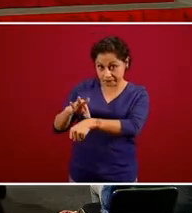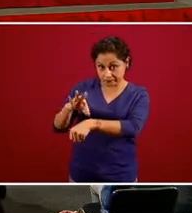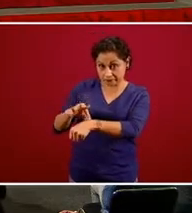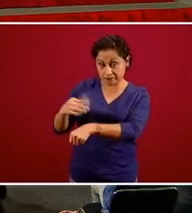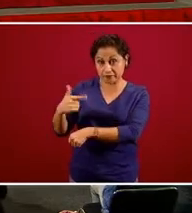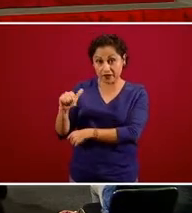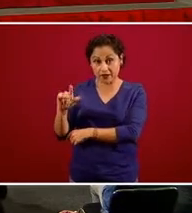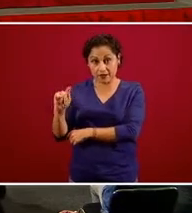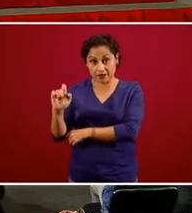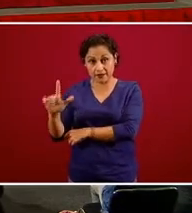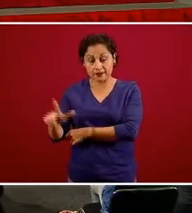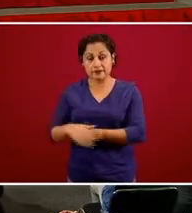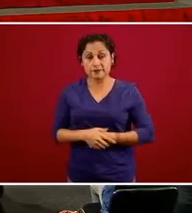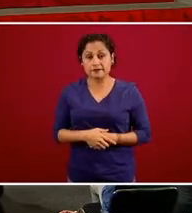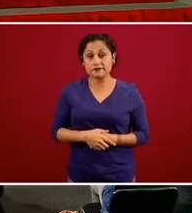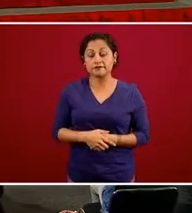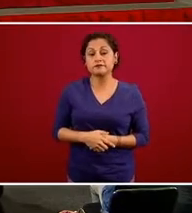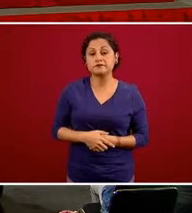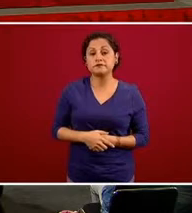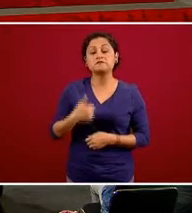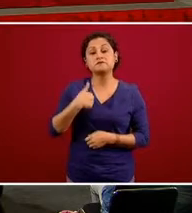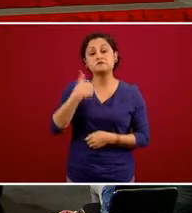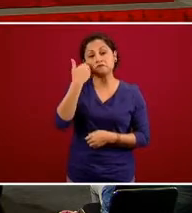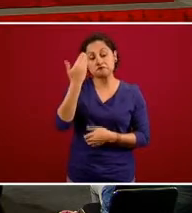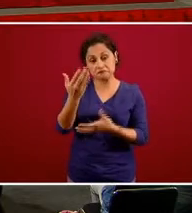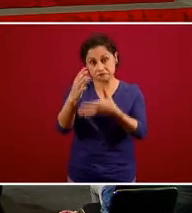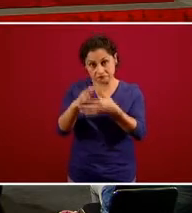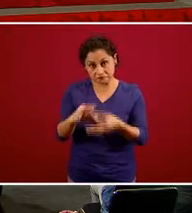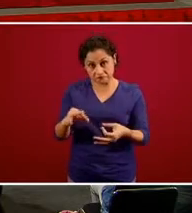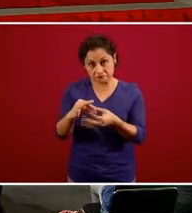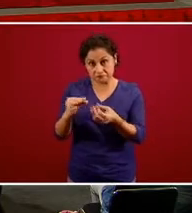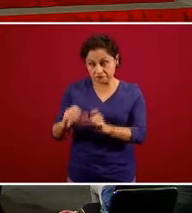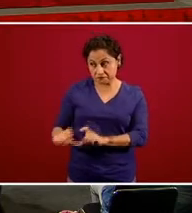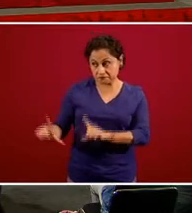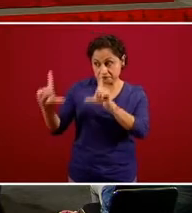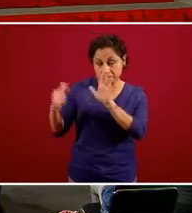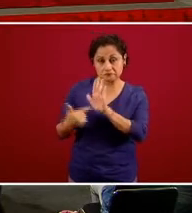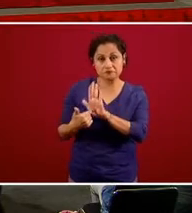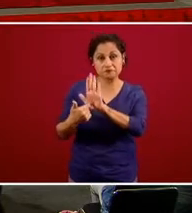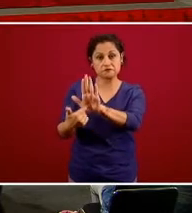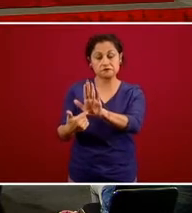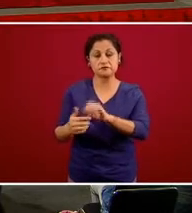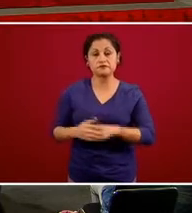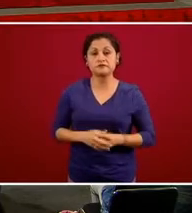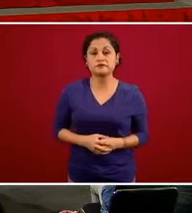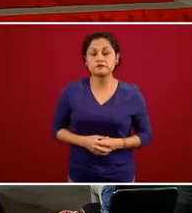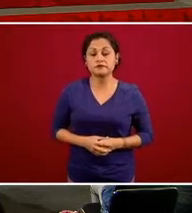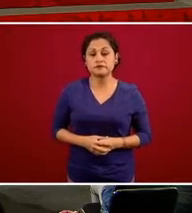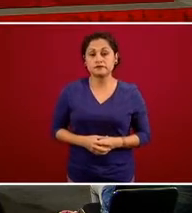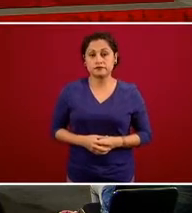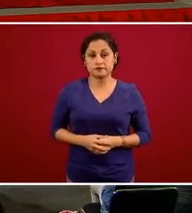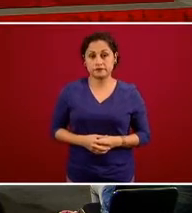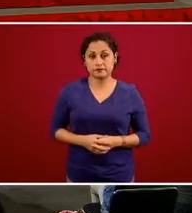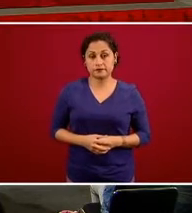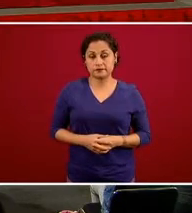Good evening, and thank you, Dr. Hugo Lopez Gatell. I want to show you